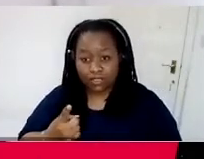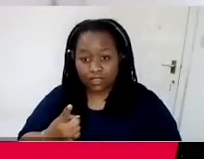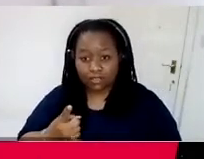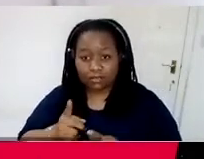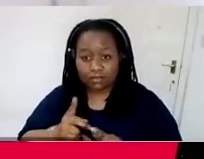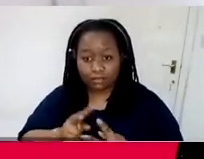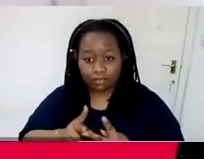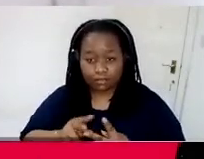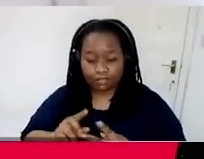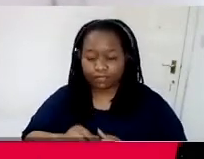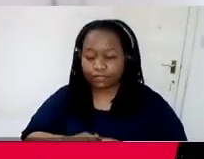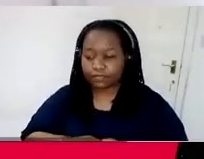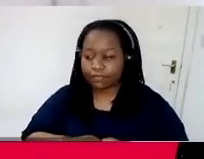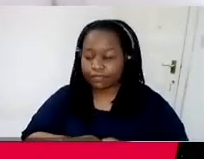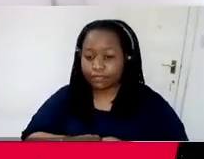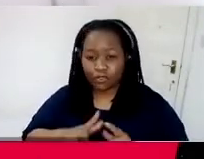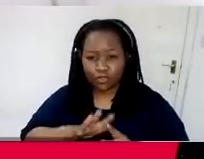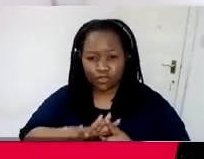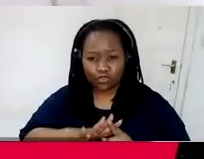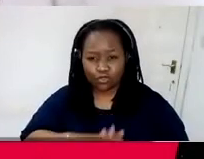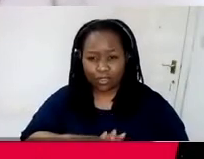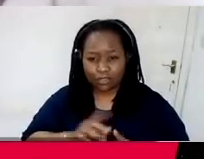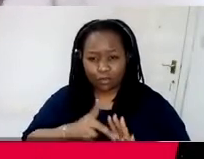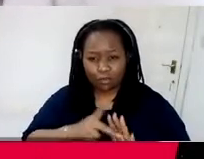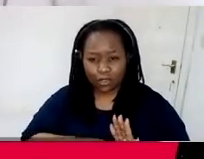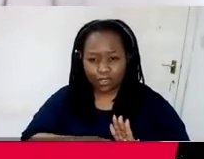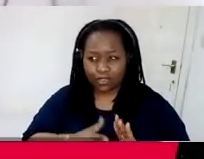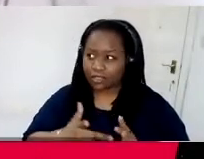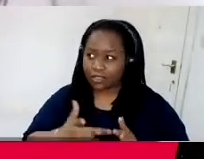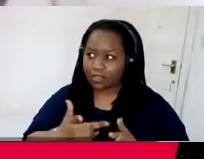So in terms of drivers of policy,